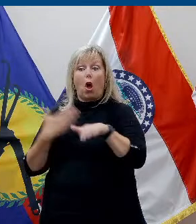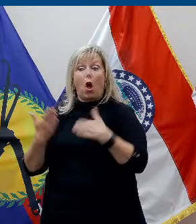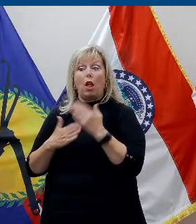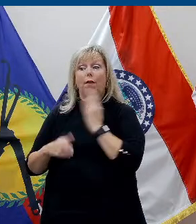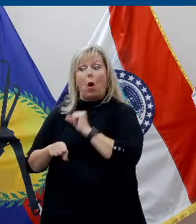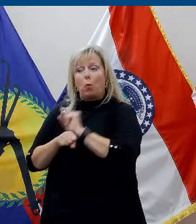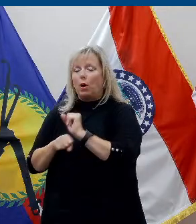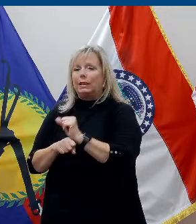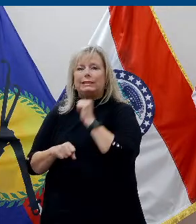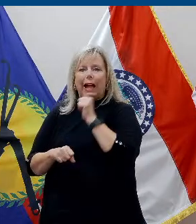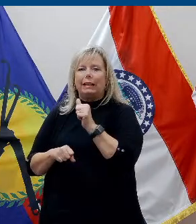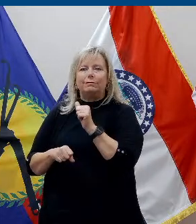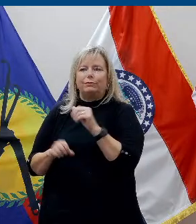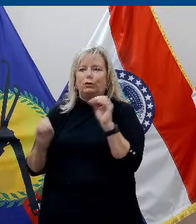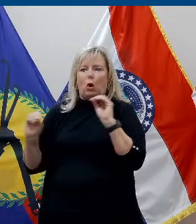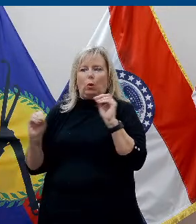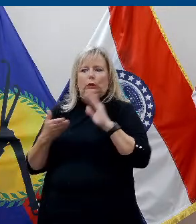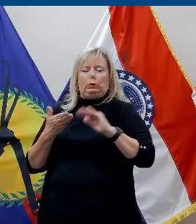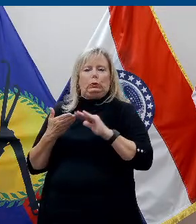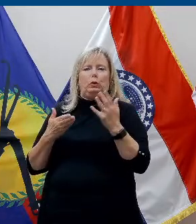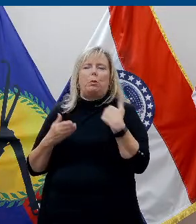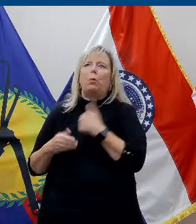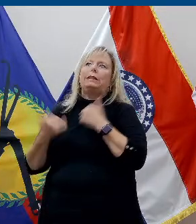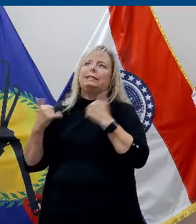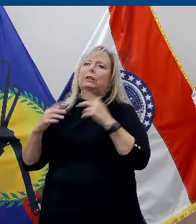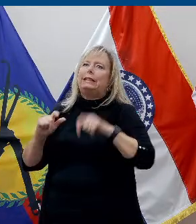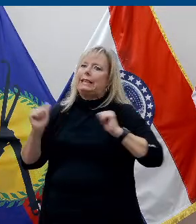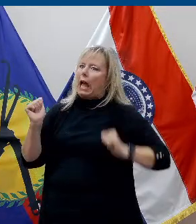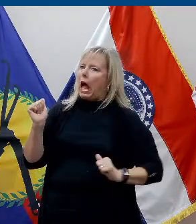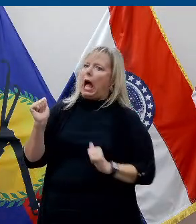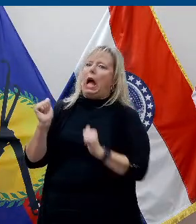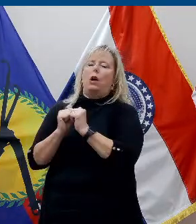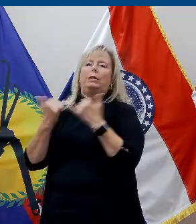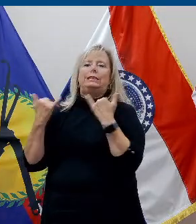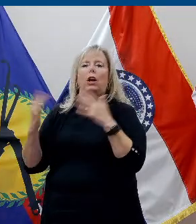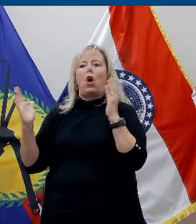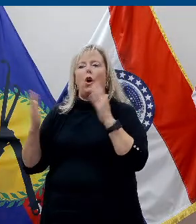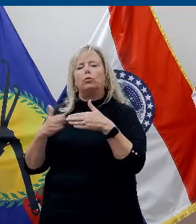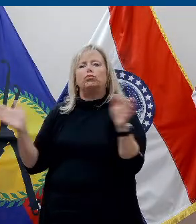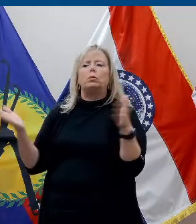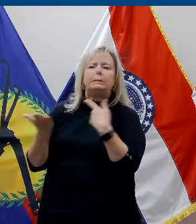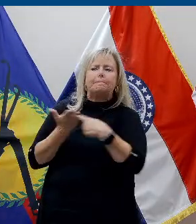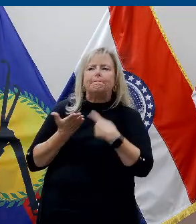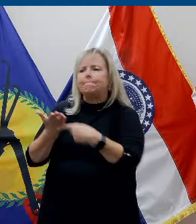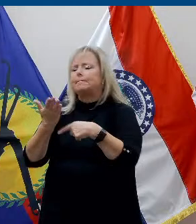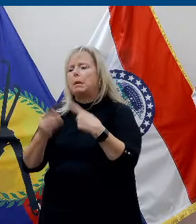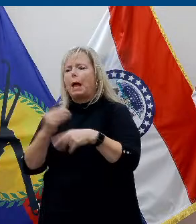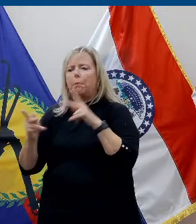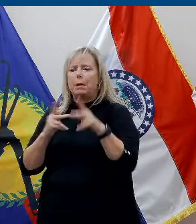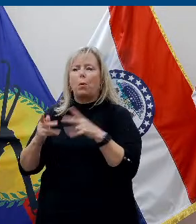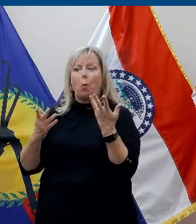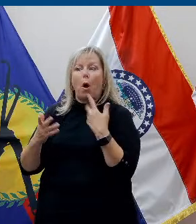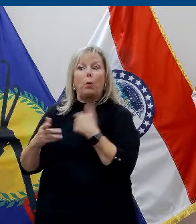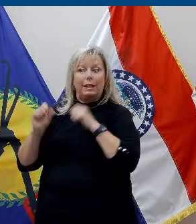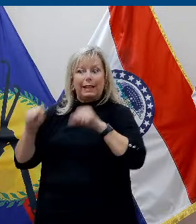vain, but we do have a lot of ground to make up as we continue to have open conversations with residents about what we're capable of